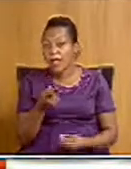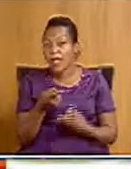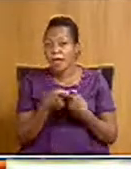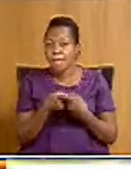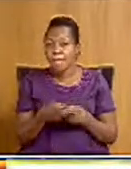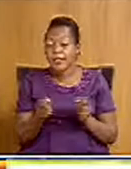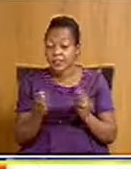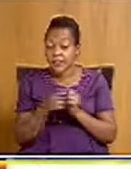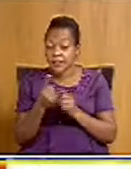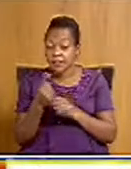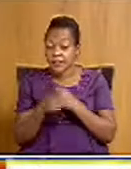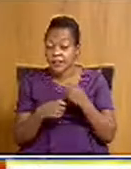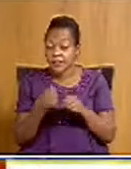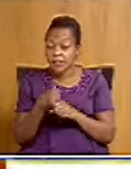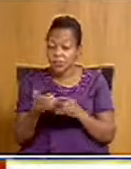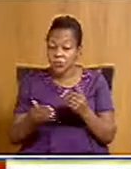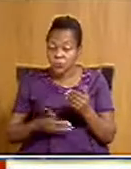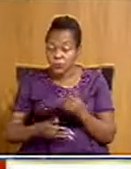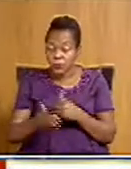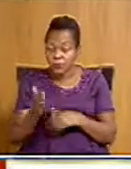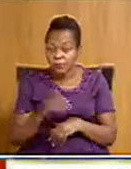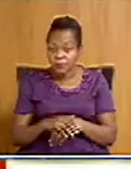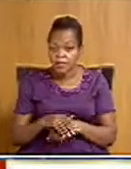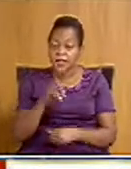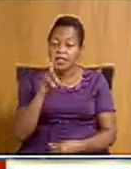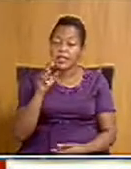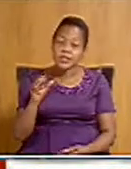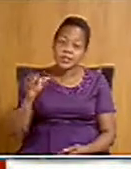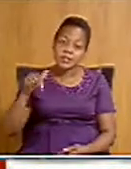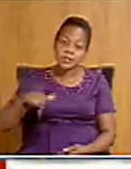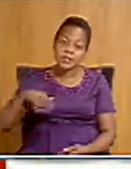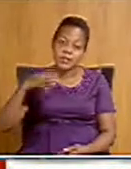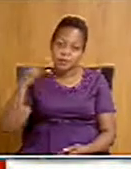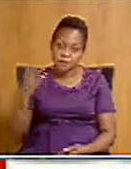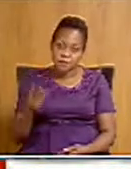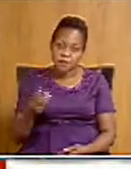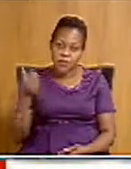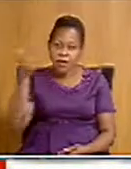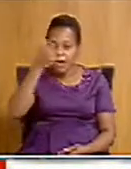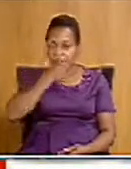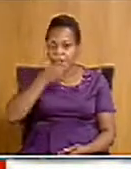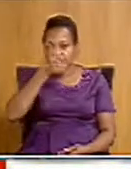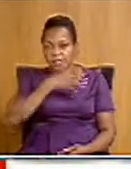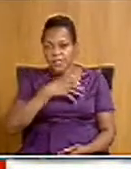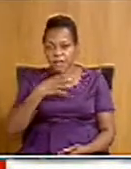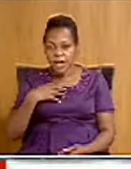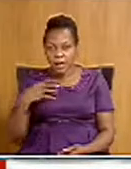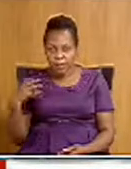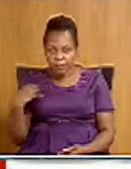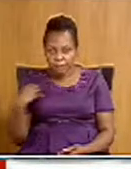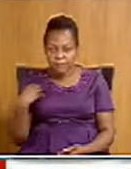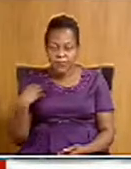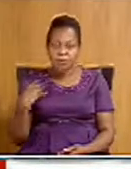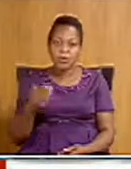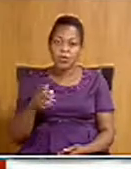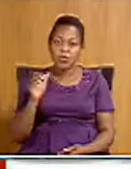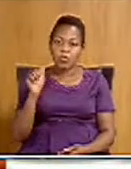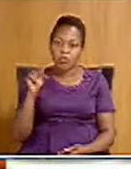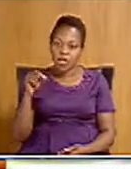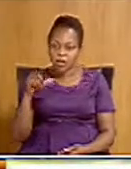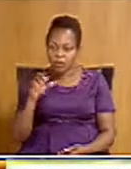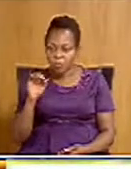Exactly 11 years later, in 1974, the African armies of Mozambique,